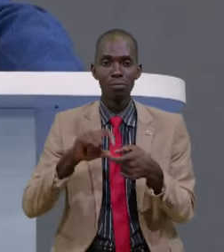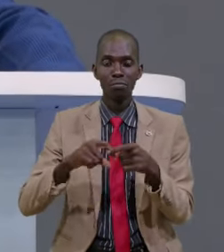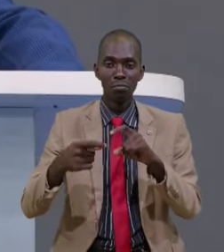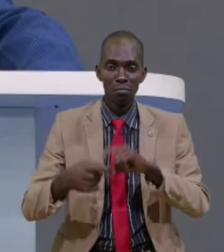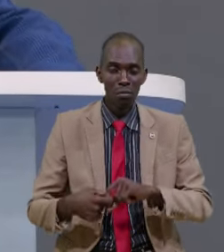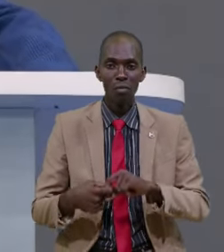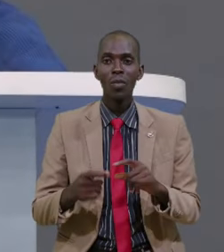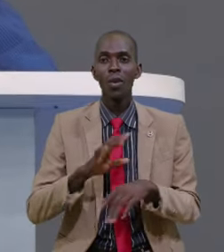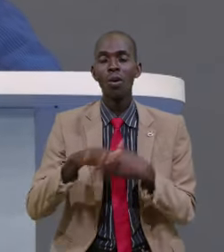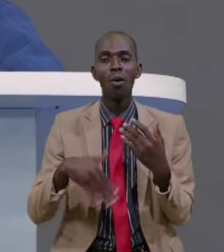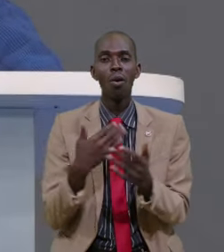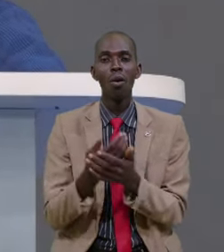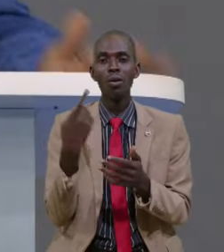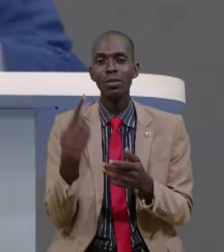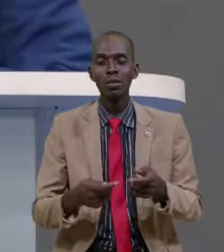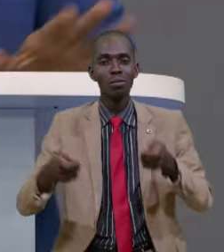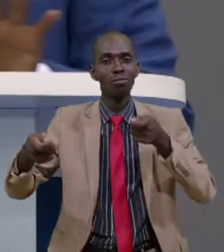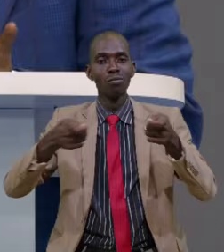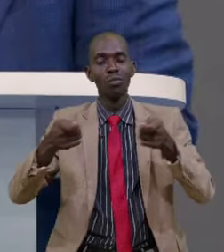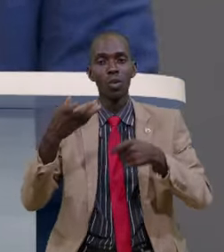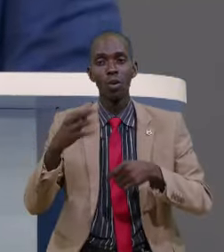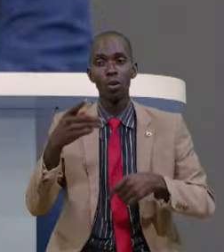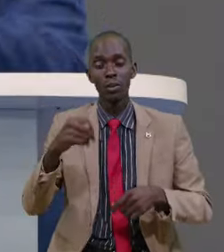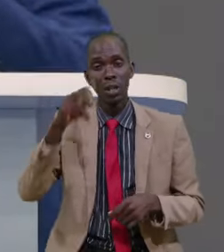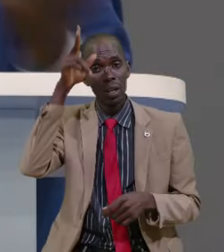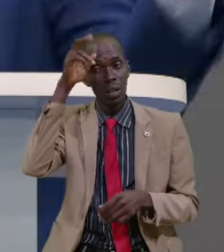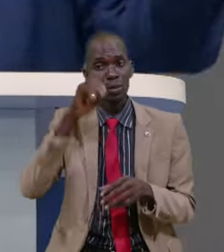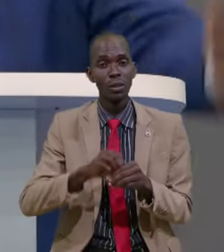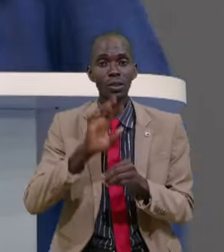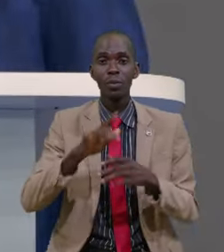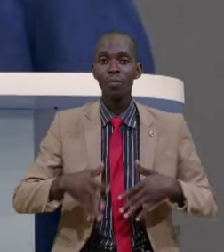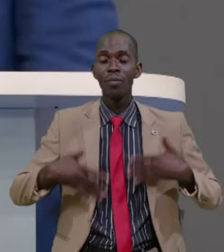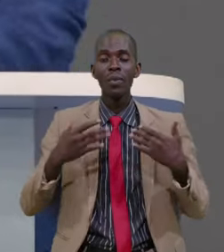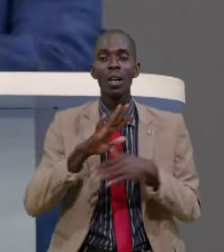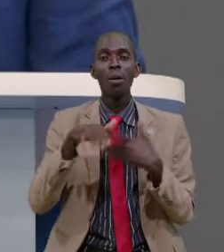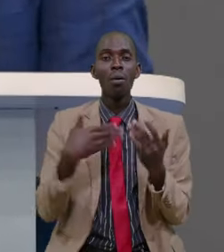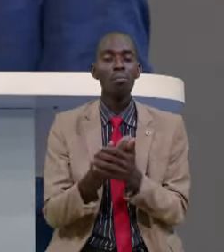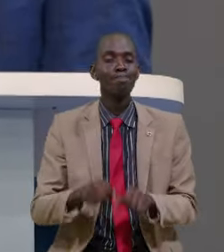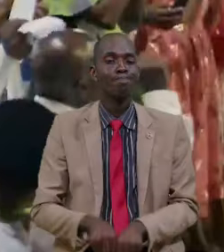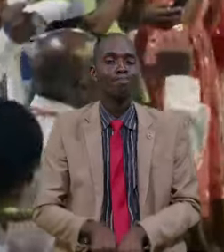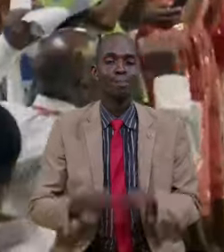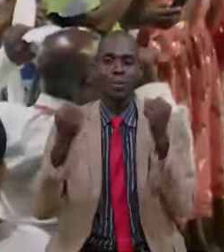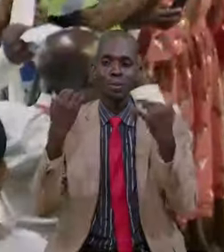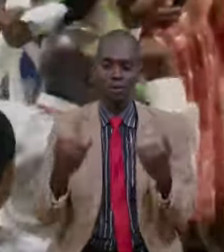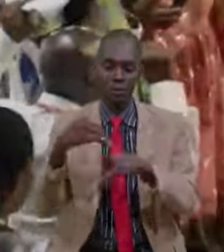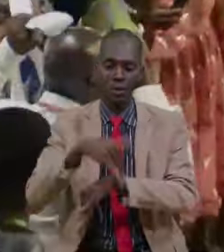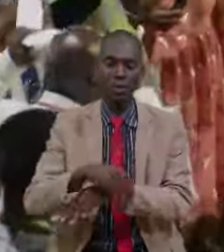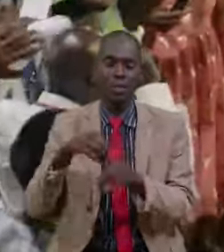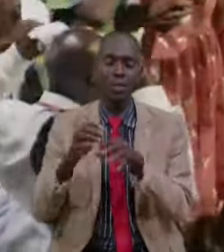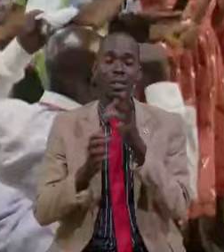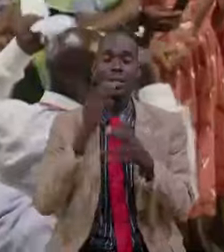the dominion of the devil in your life, broken tonight in Jesus'